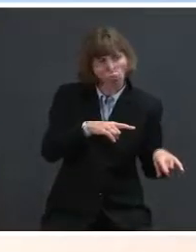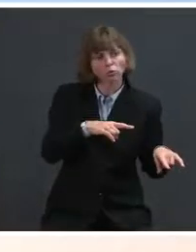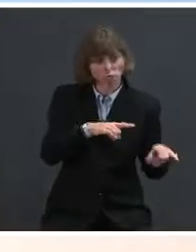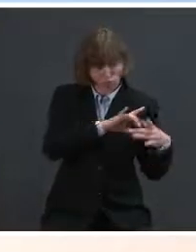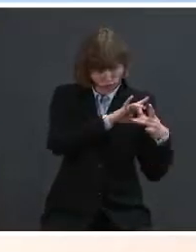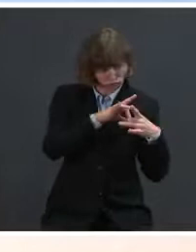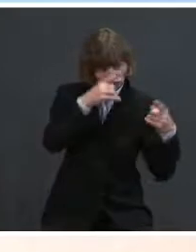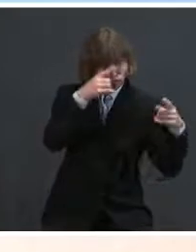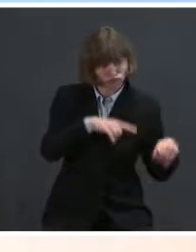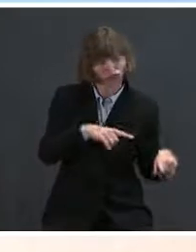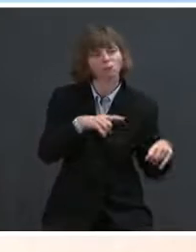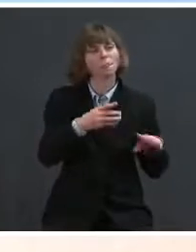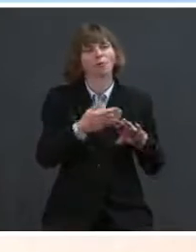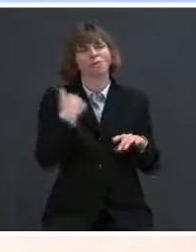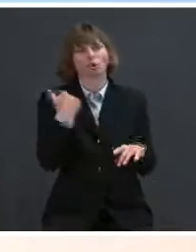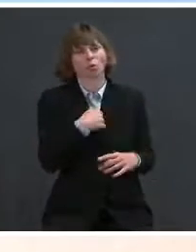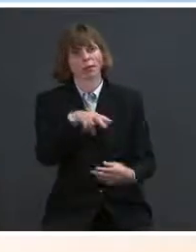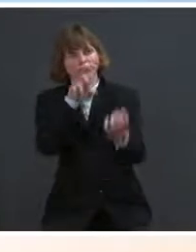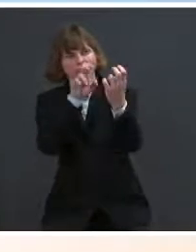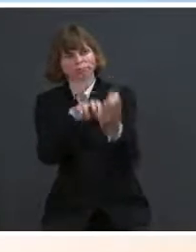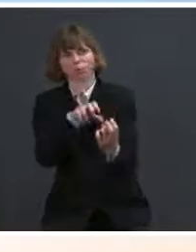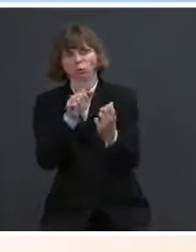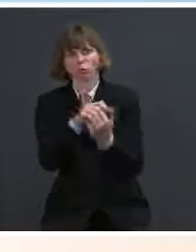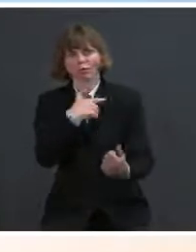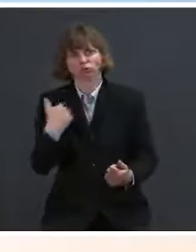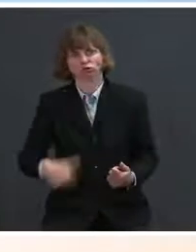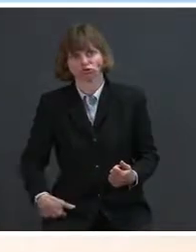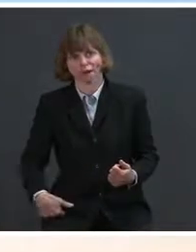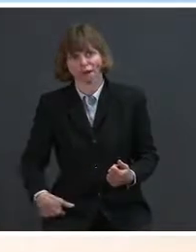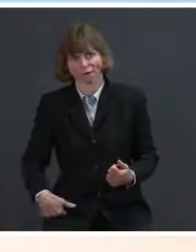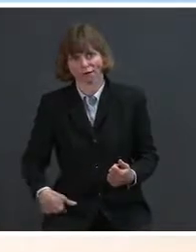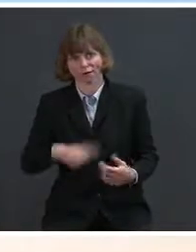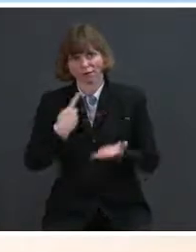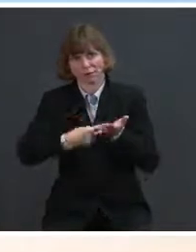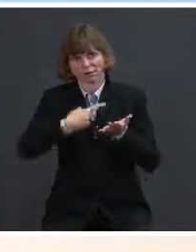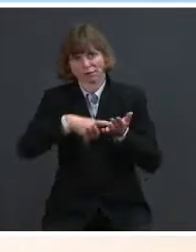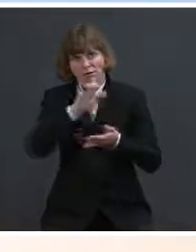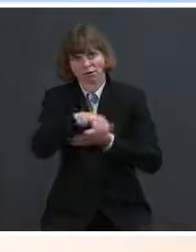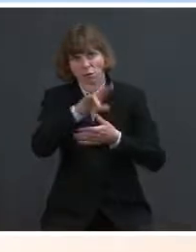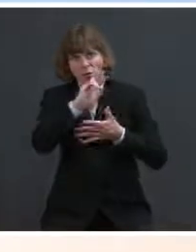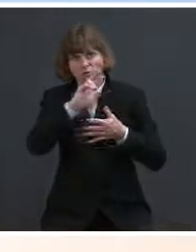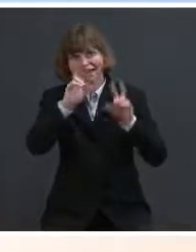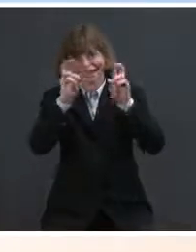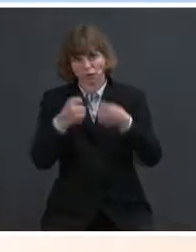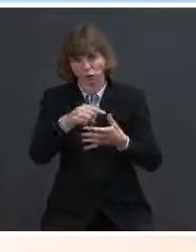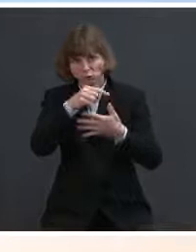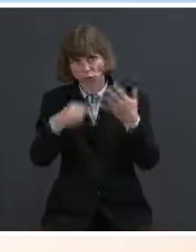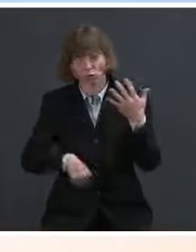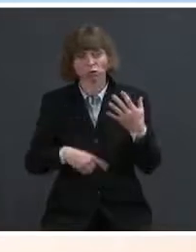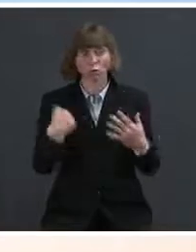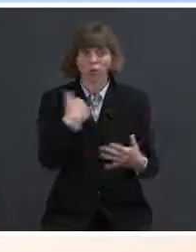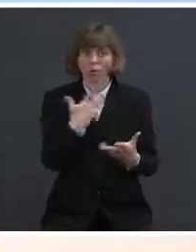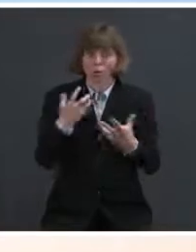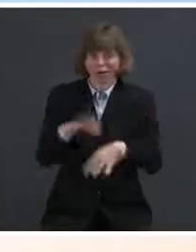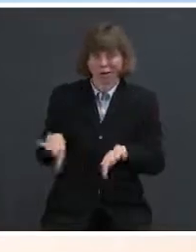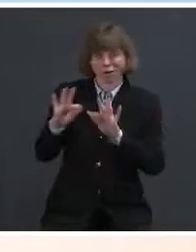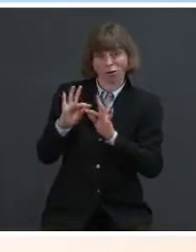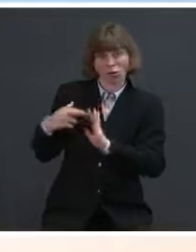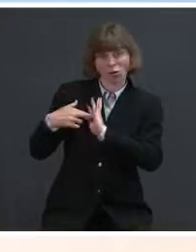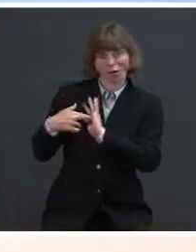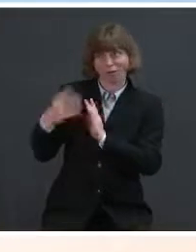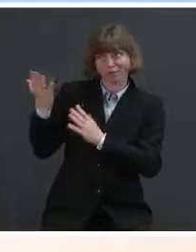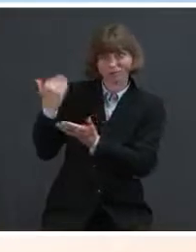with the Chinese government on these issues. We will also want to bring other key representatives, senior economic representatives of the Biden administration into